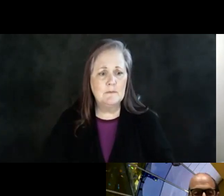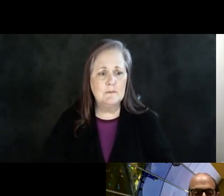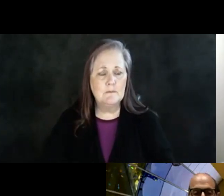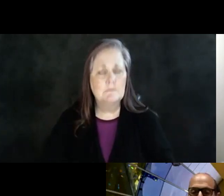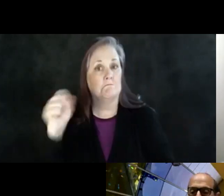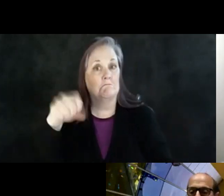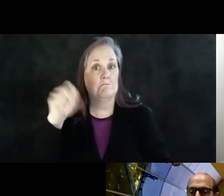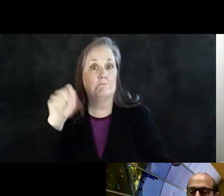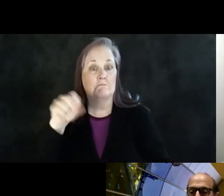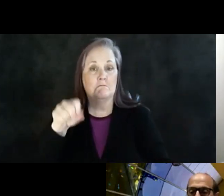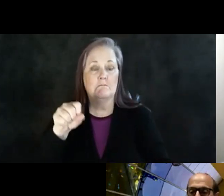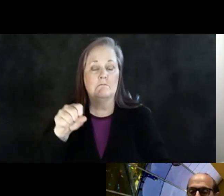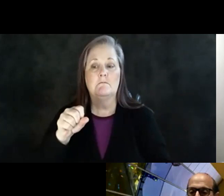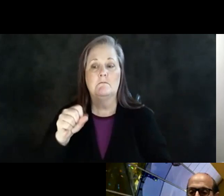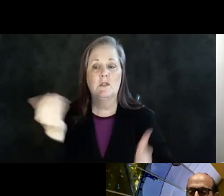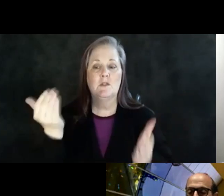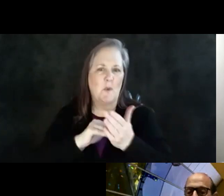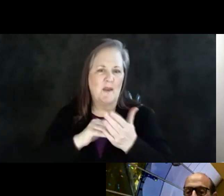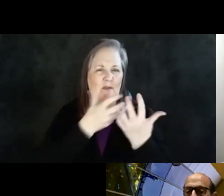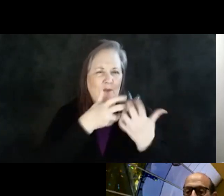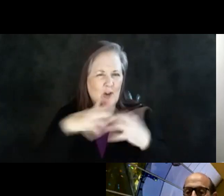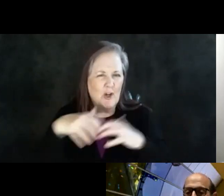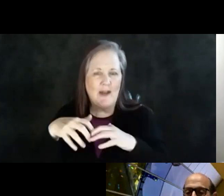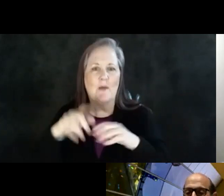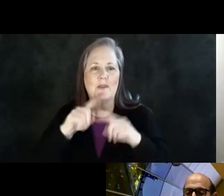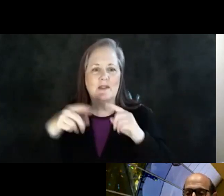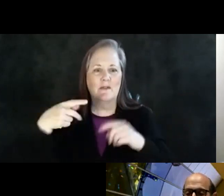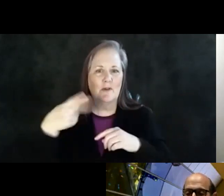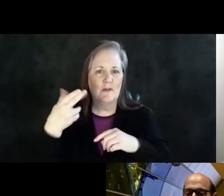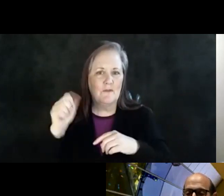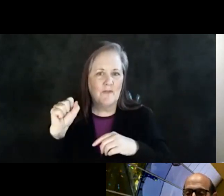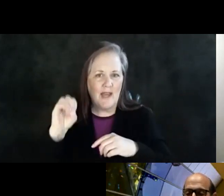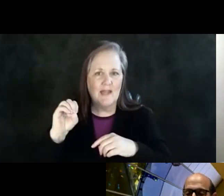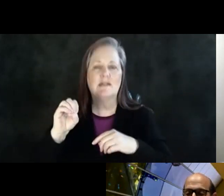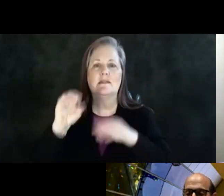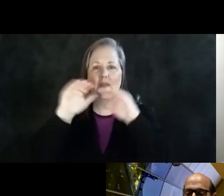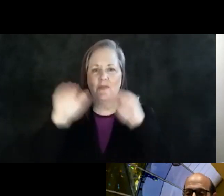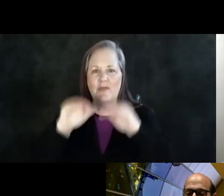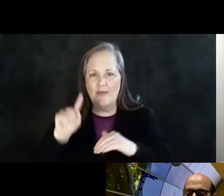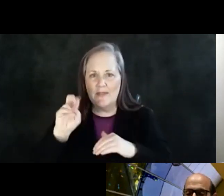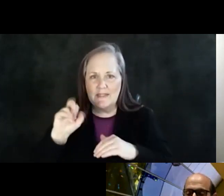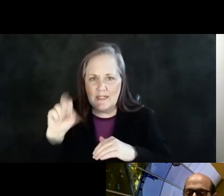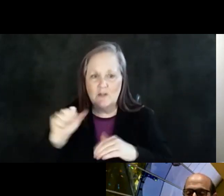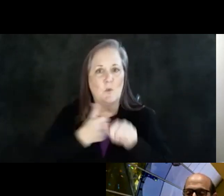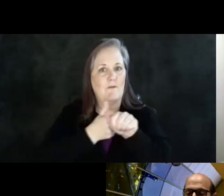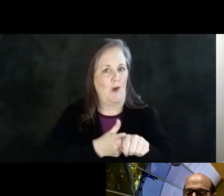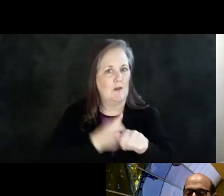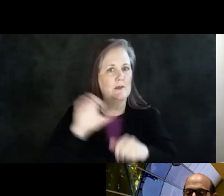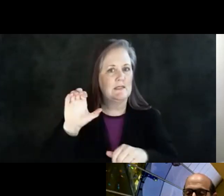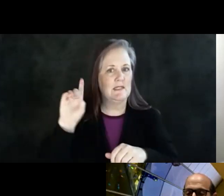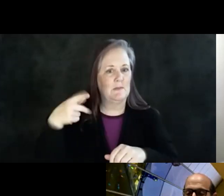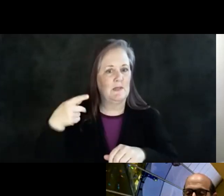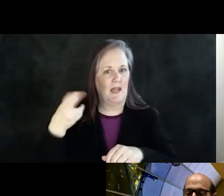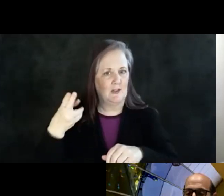Yeah, so we're working through those phases and tiers that CDPH gave us, and we're following the allocation guidelines.